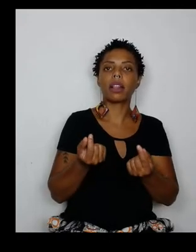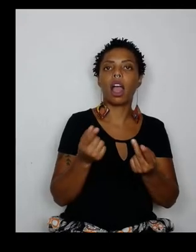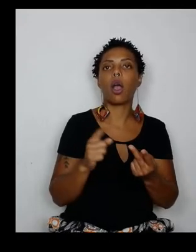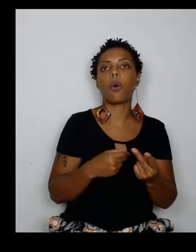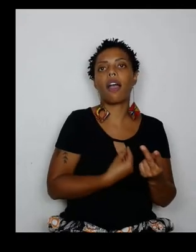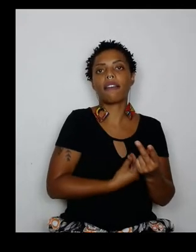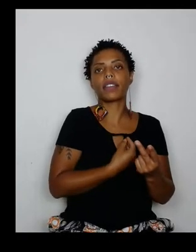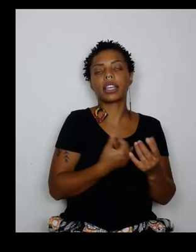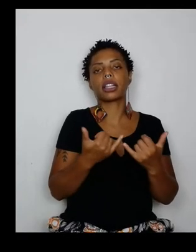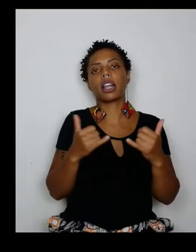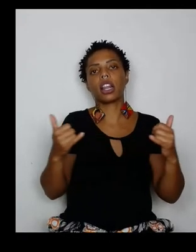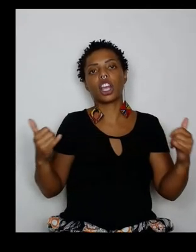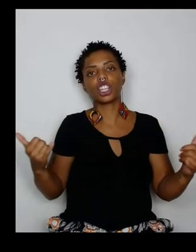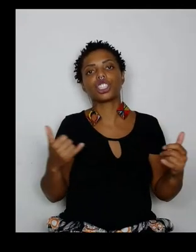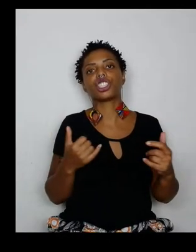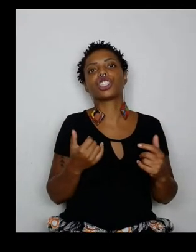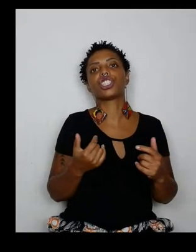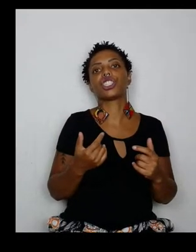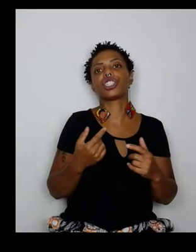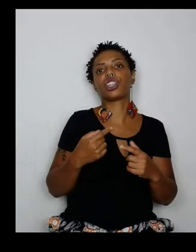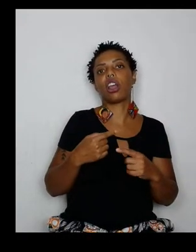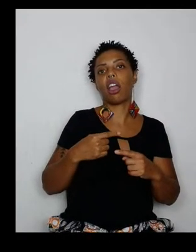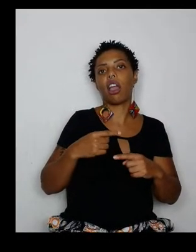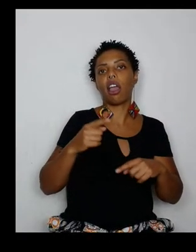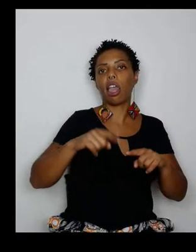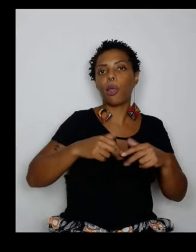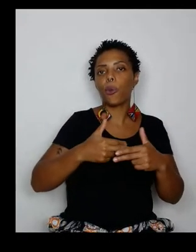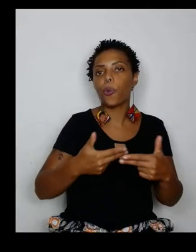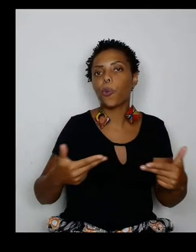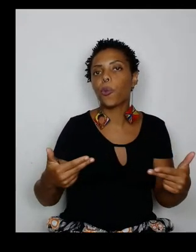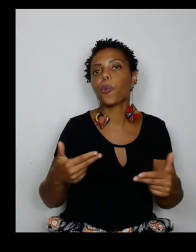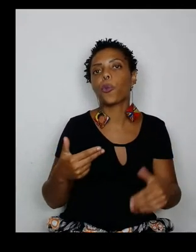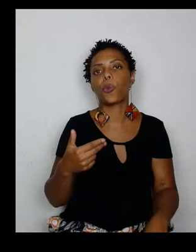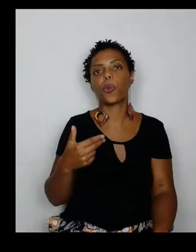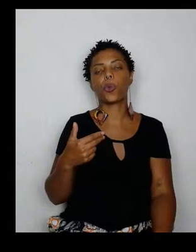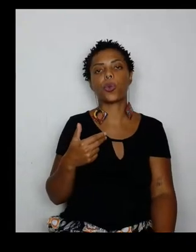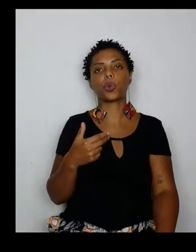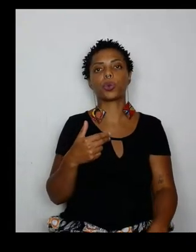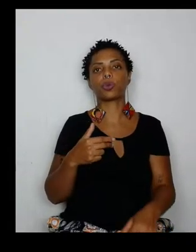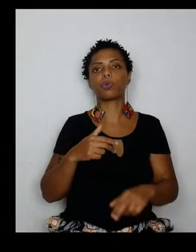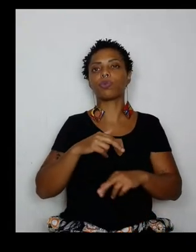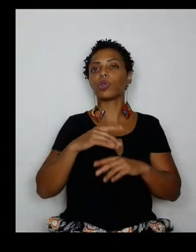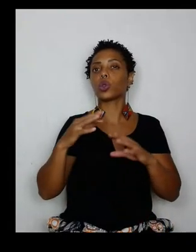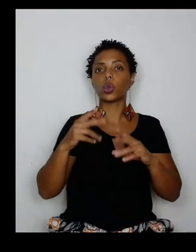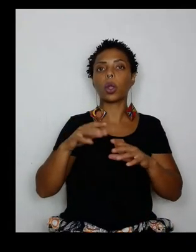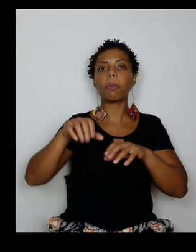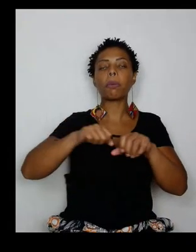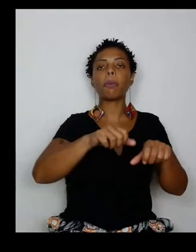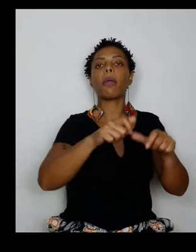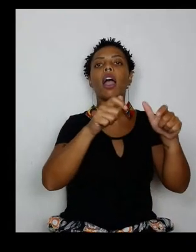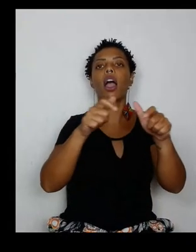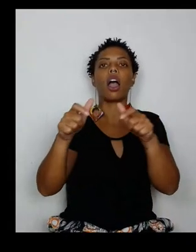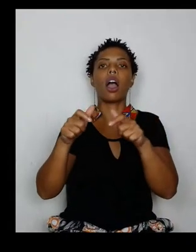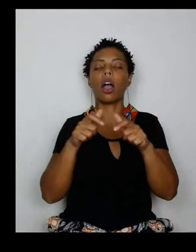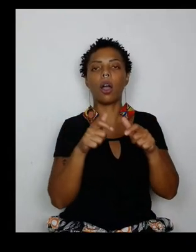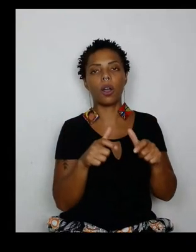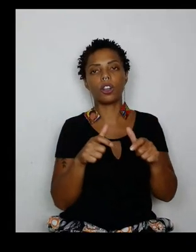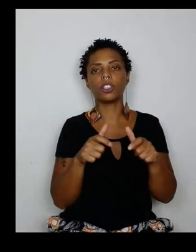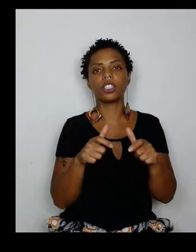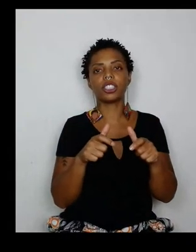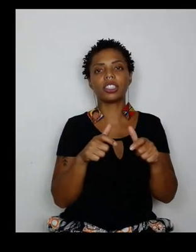are extracted from uh spaces which are regarded as other and far away and then become used and